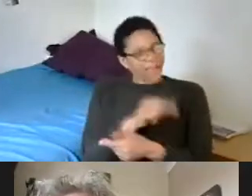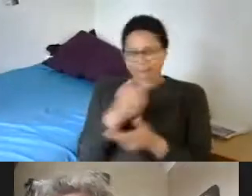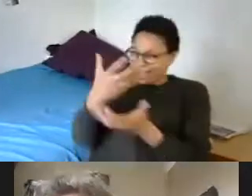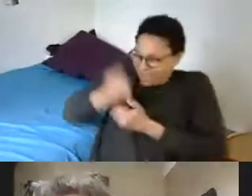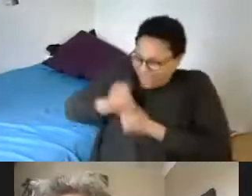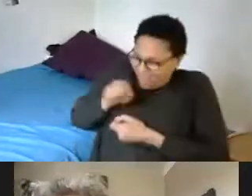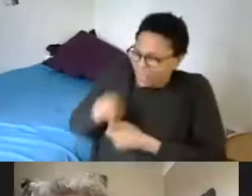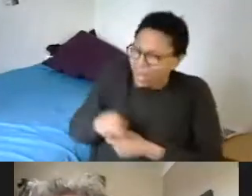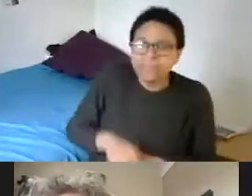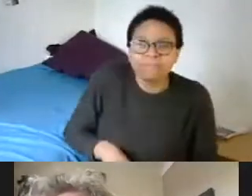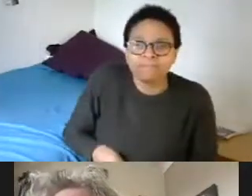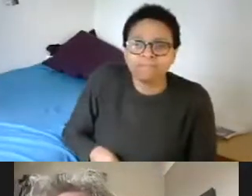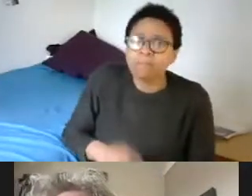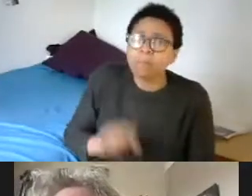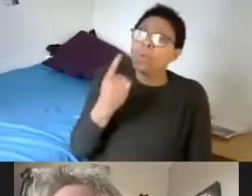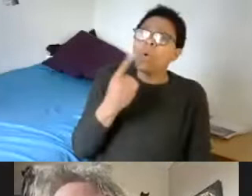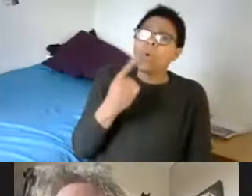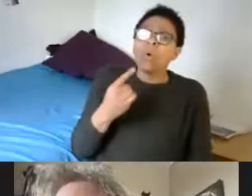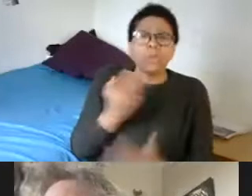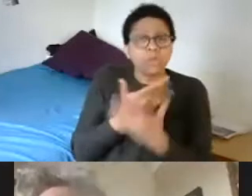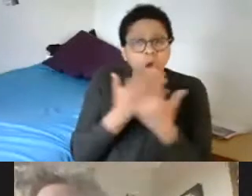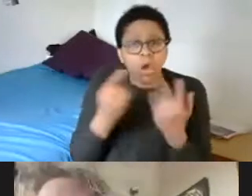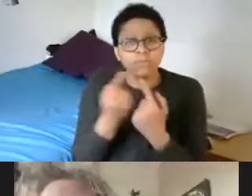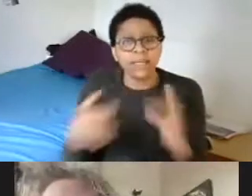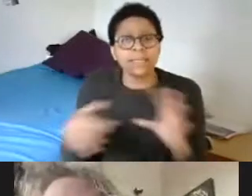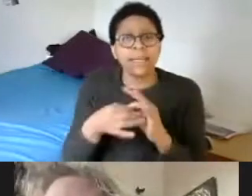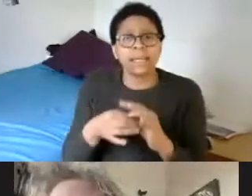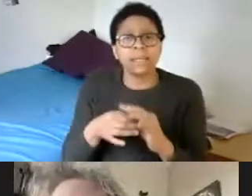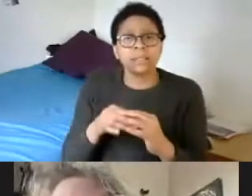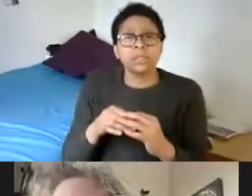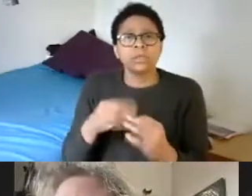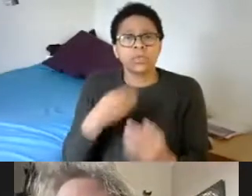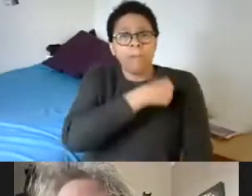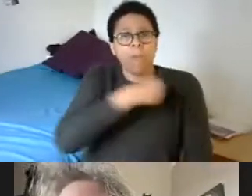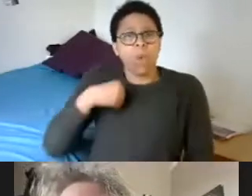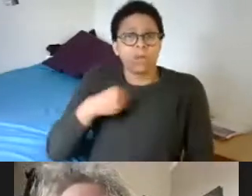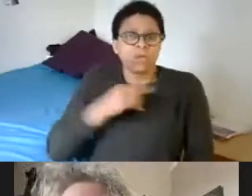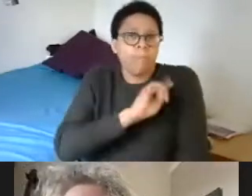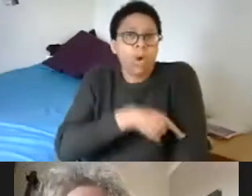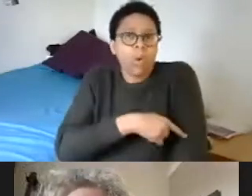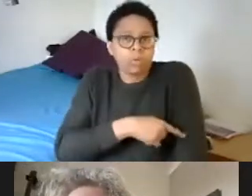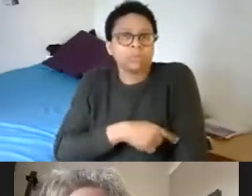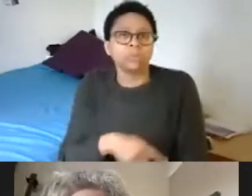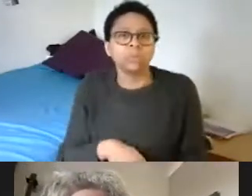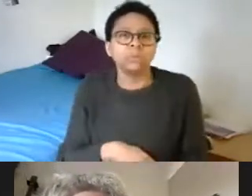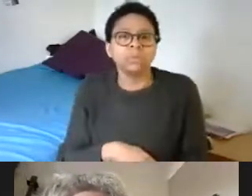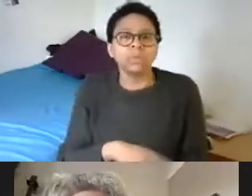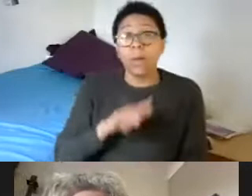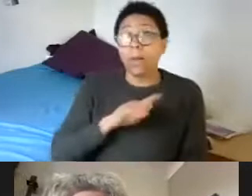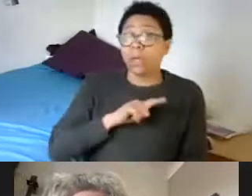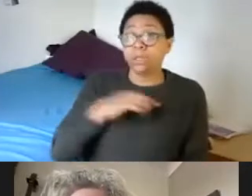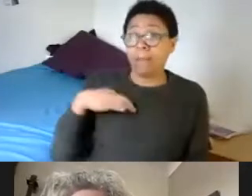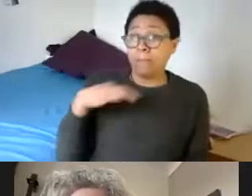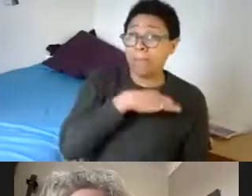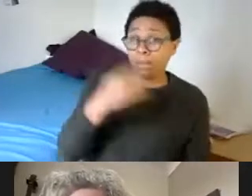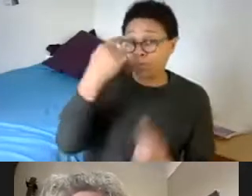one of the books, I mean, there was lots about Poland, but it's beautiful. There was this book, because it's a medical thing, I